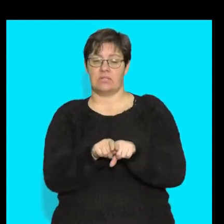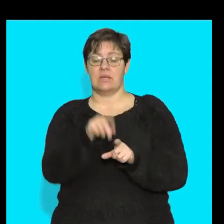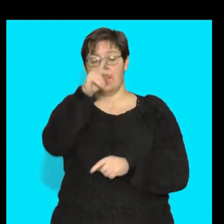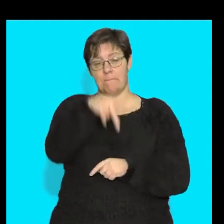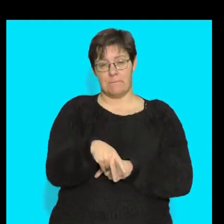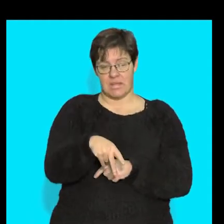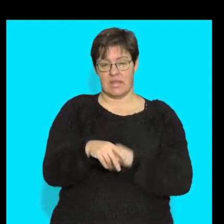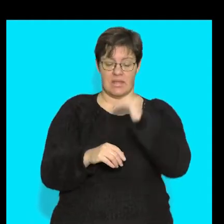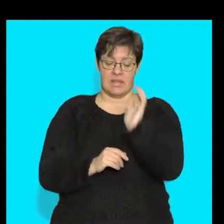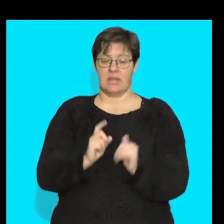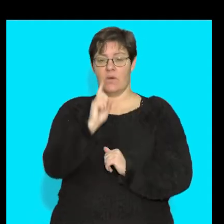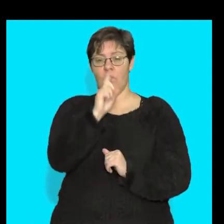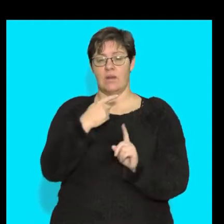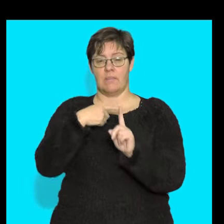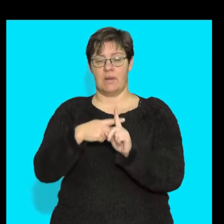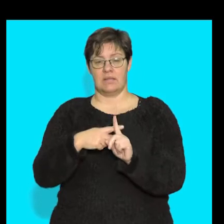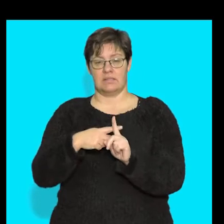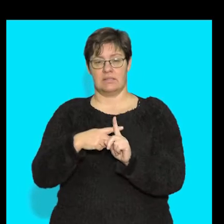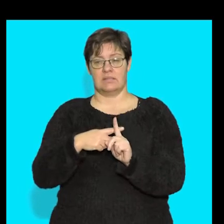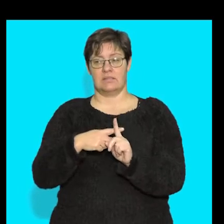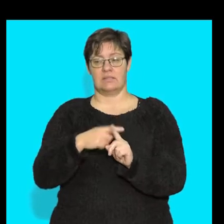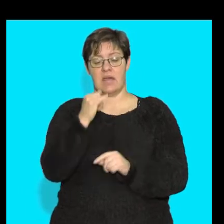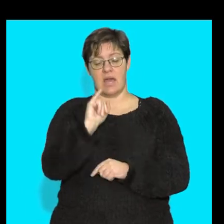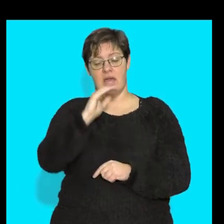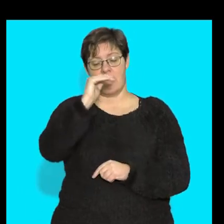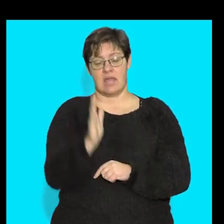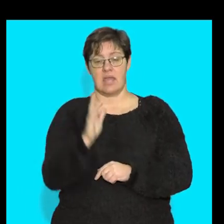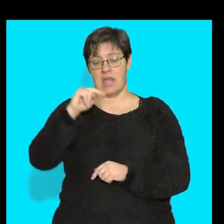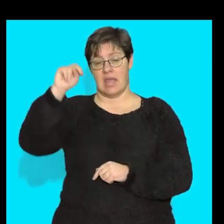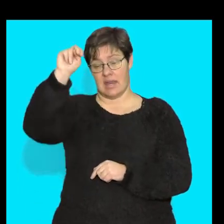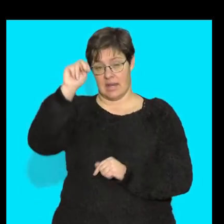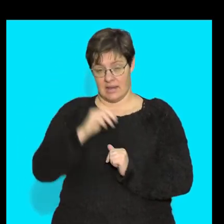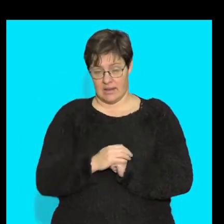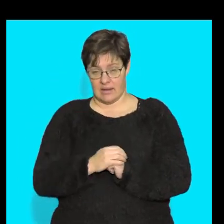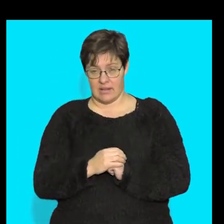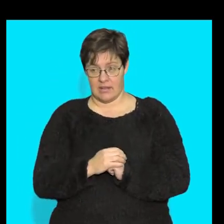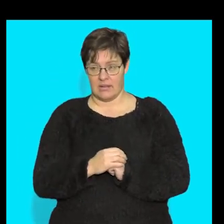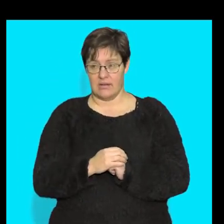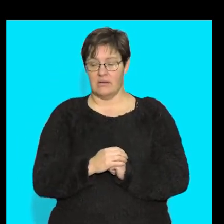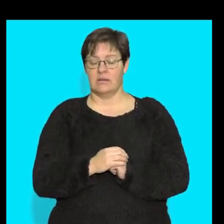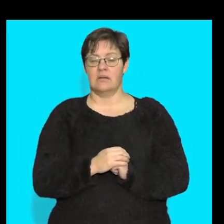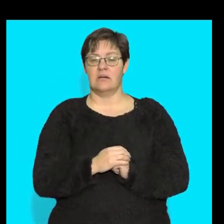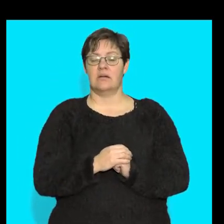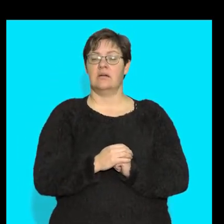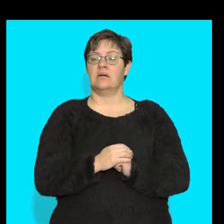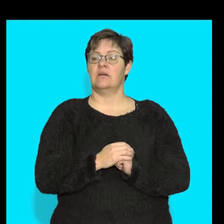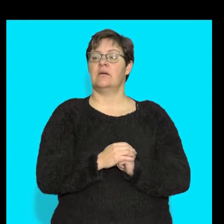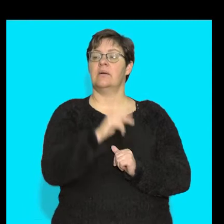into 1 plus I to the exponent of n, right? And then this will